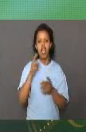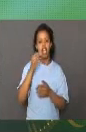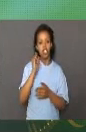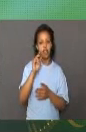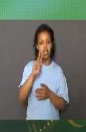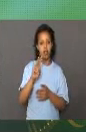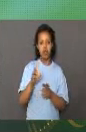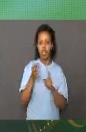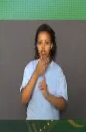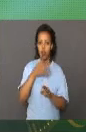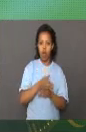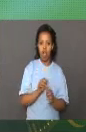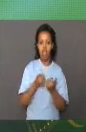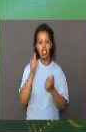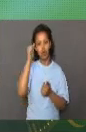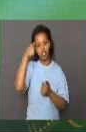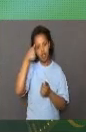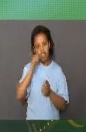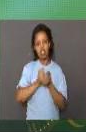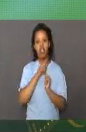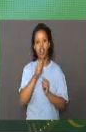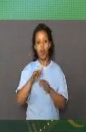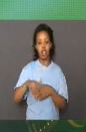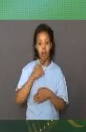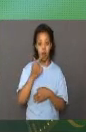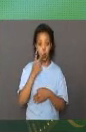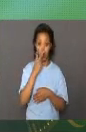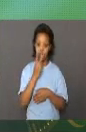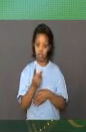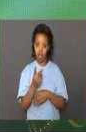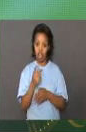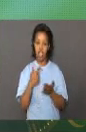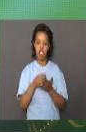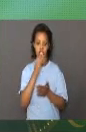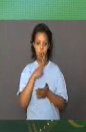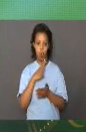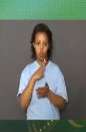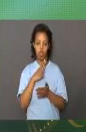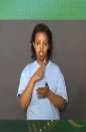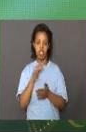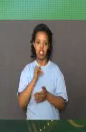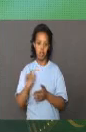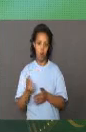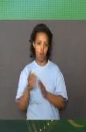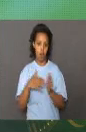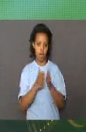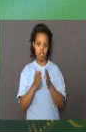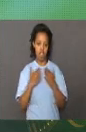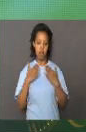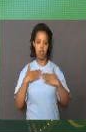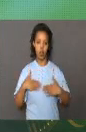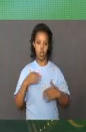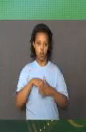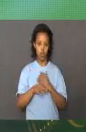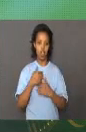is able to fight off the infection. The human antibodies produced by